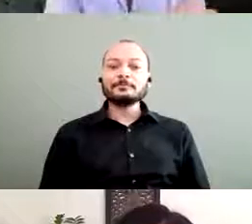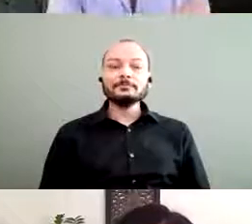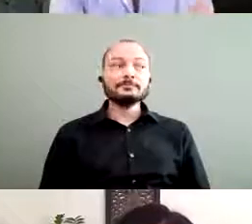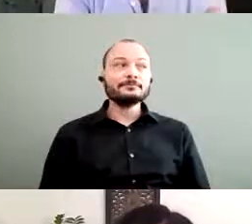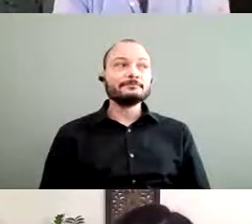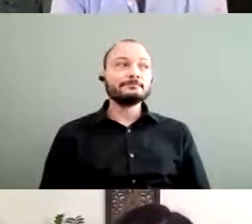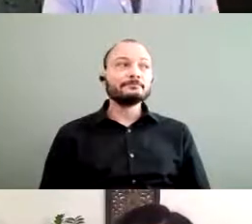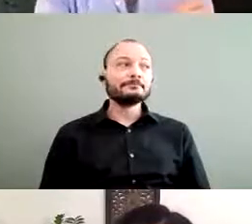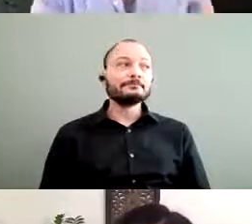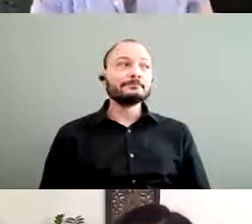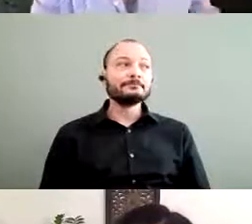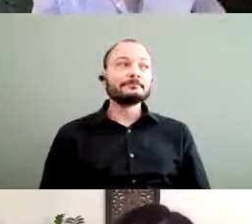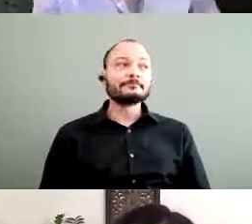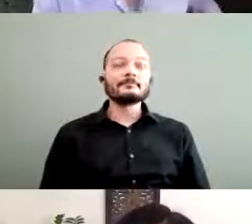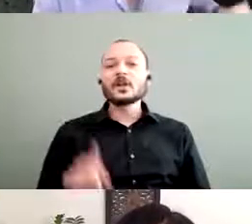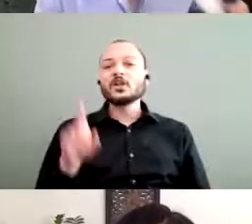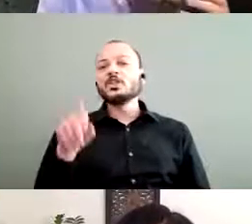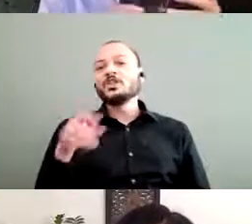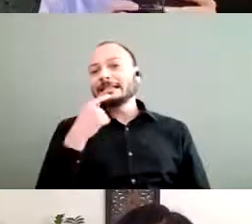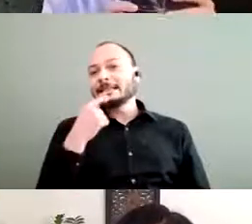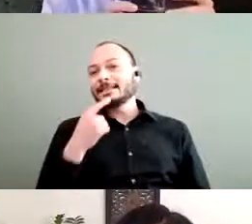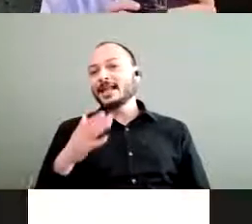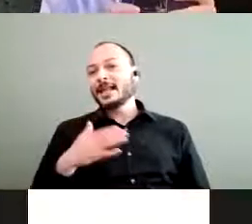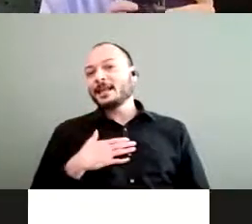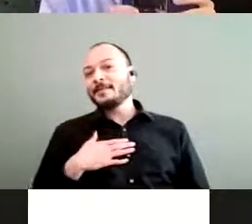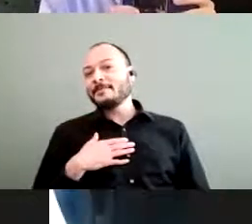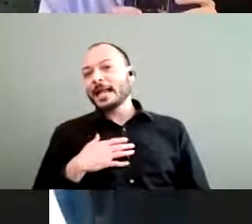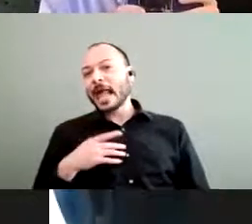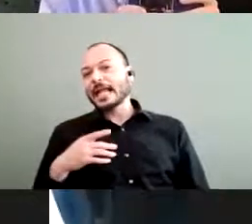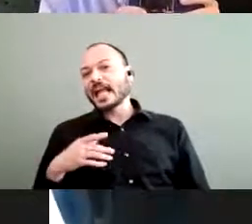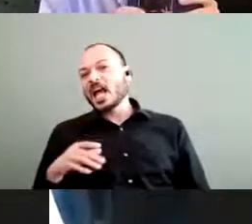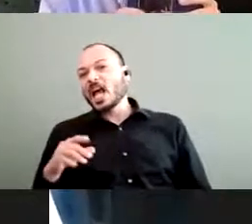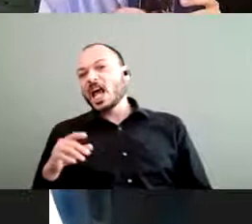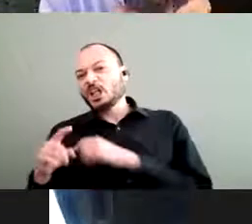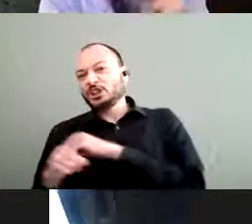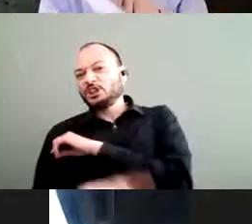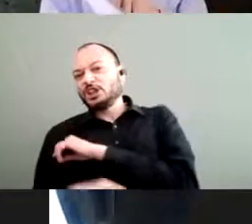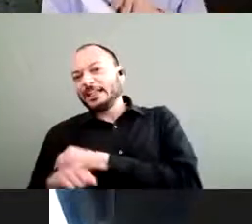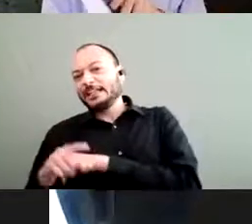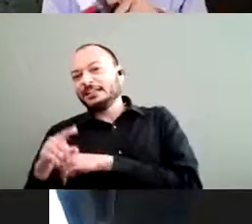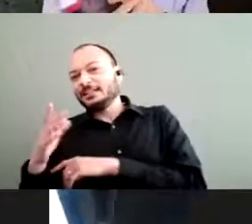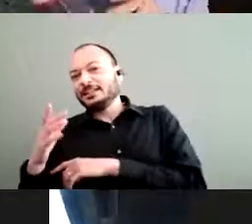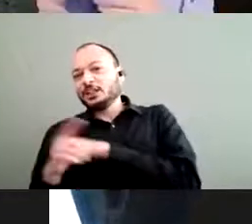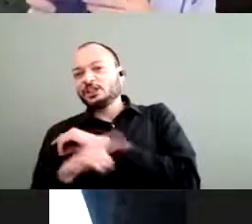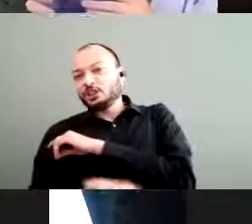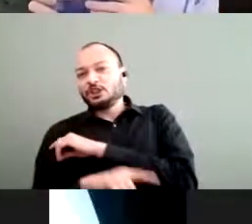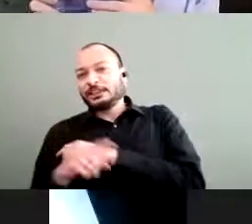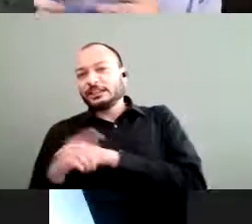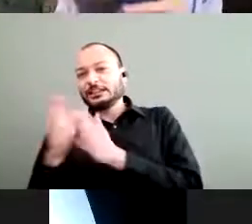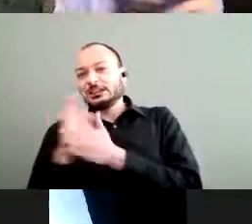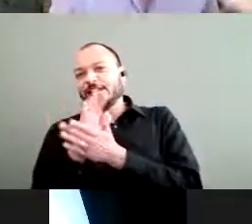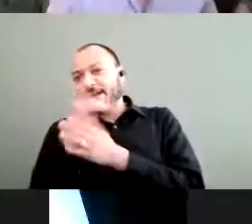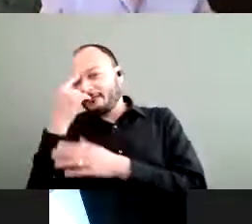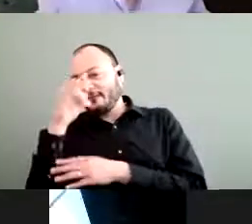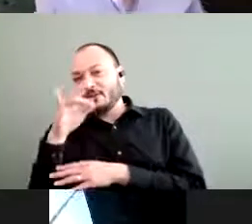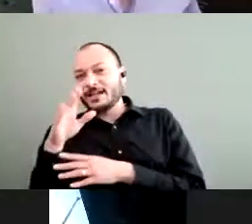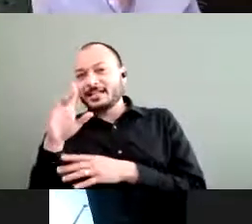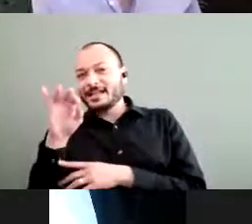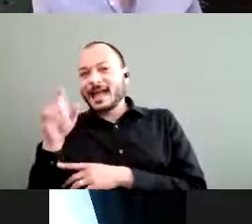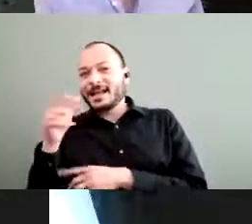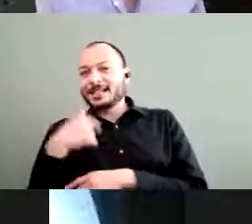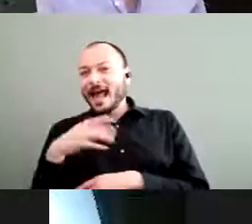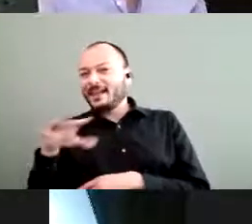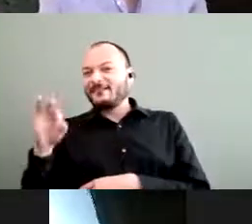And I should say, Tanya, this is my like cheat sheet for tax, so I didn't find it easy either. This is the horn book, as we call it. But